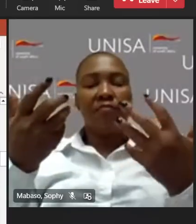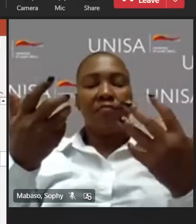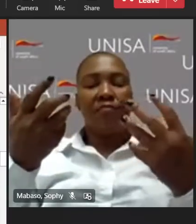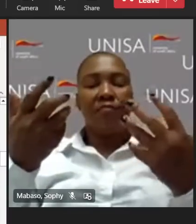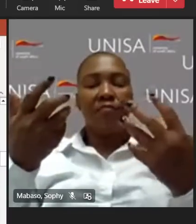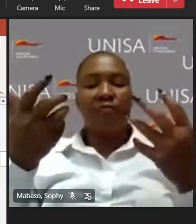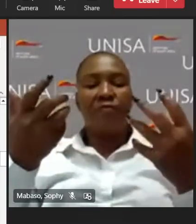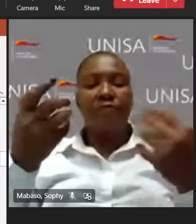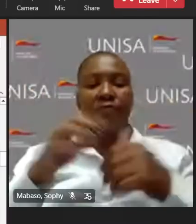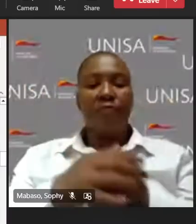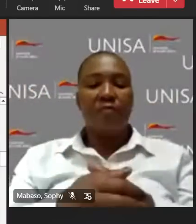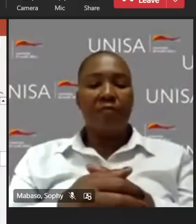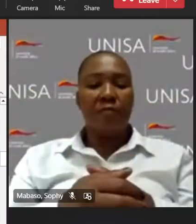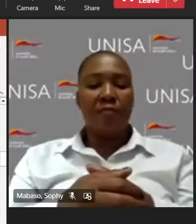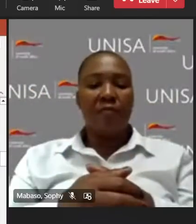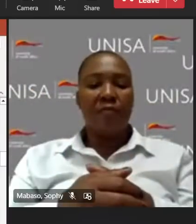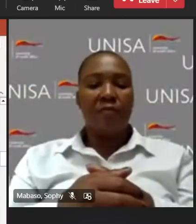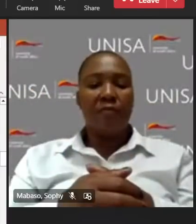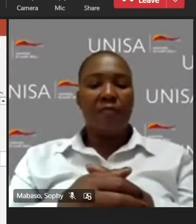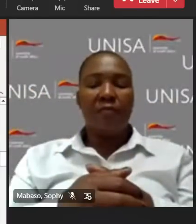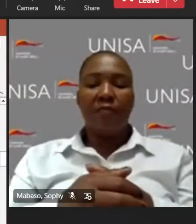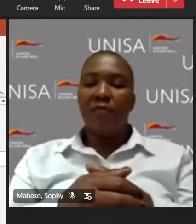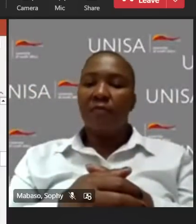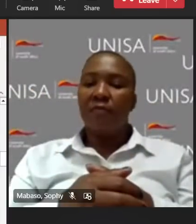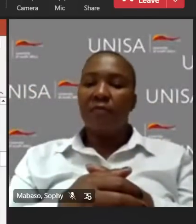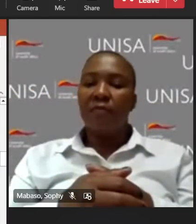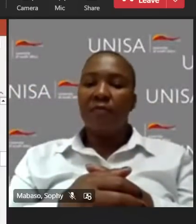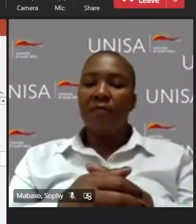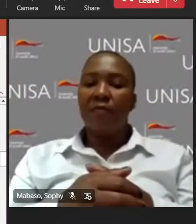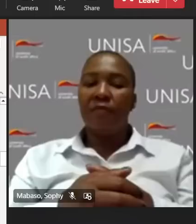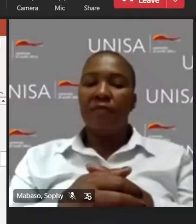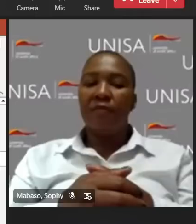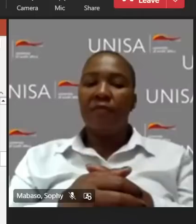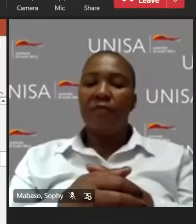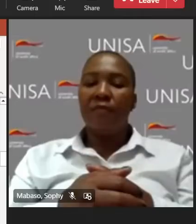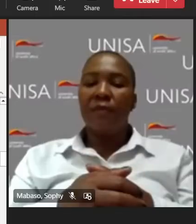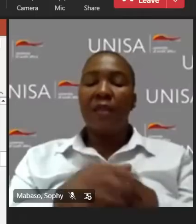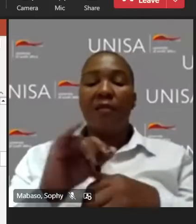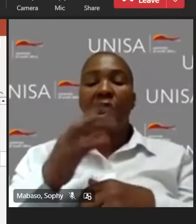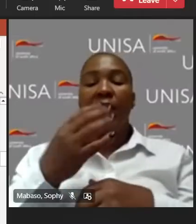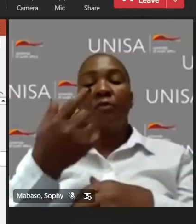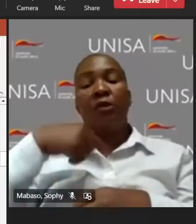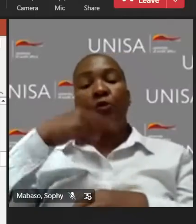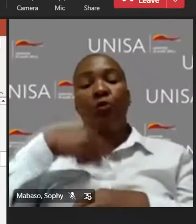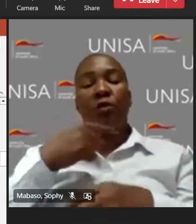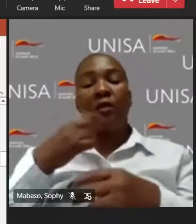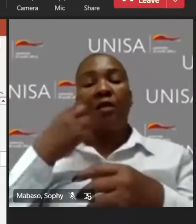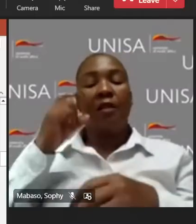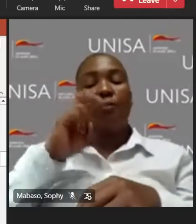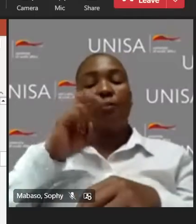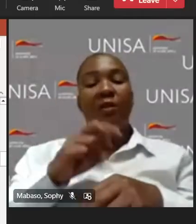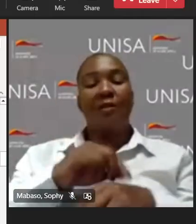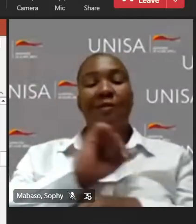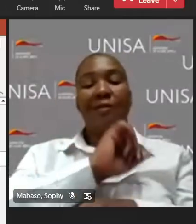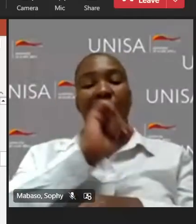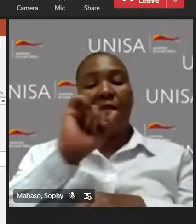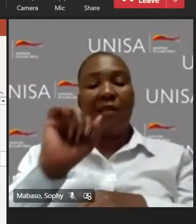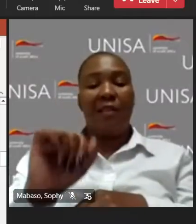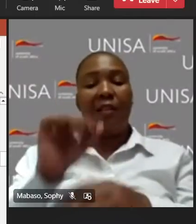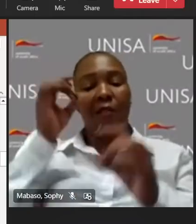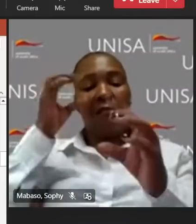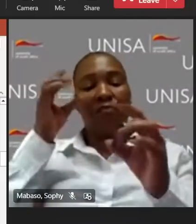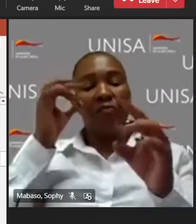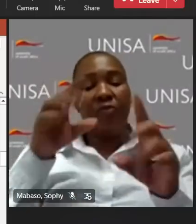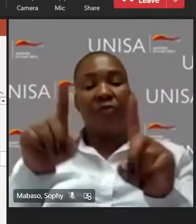companies do fund our students and they request for invoices. So we